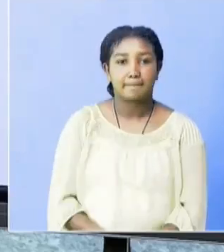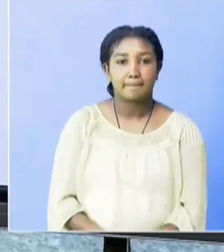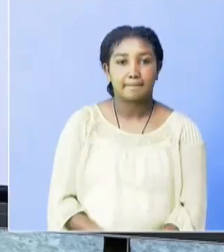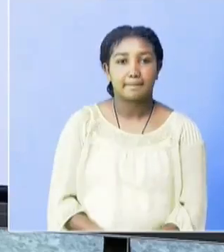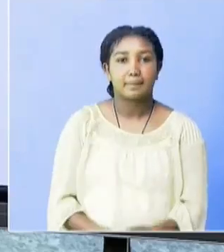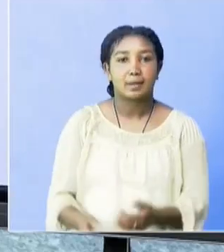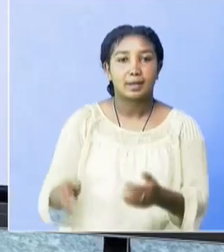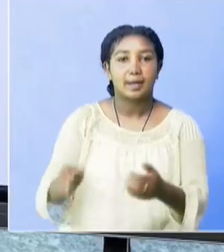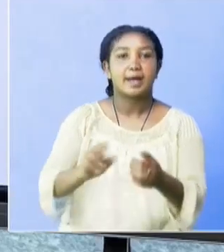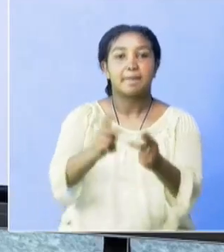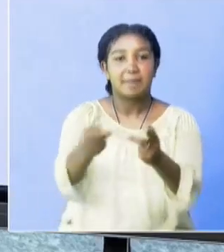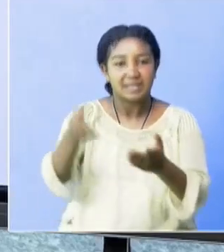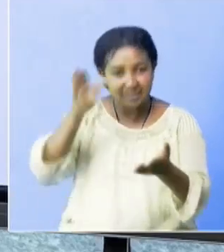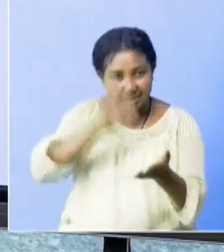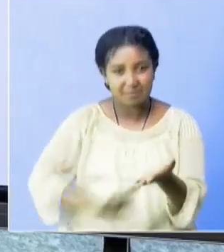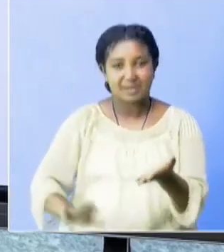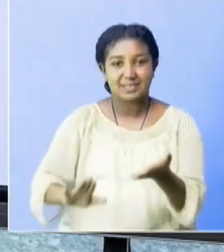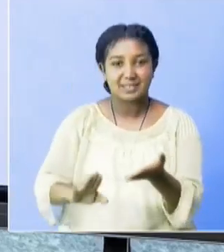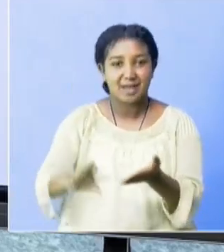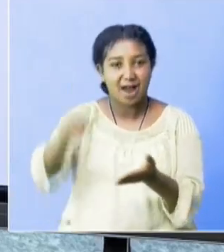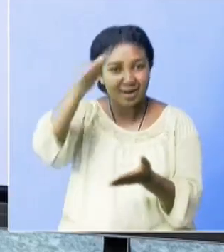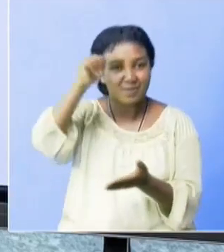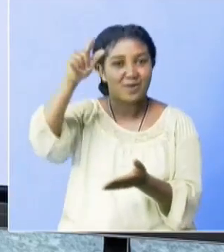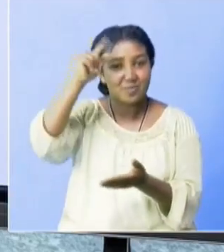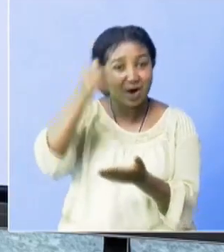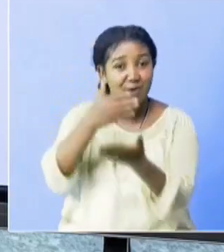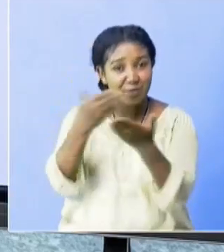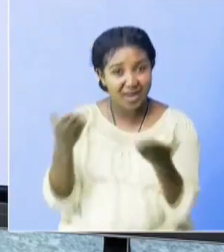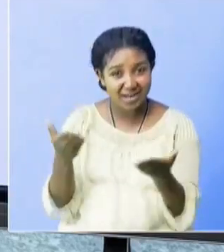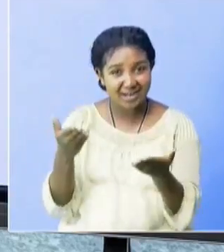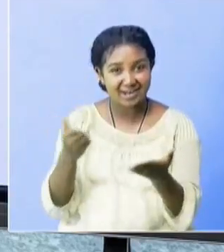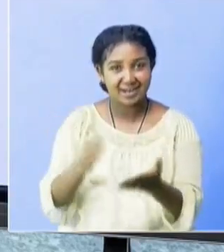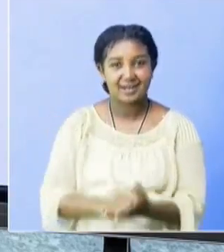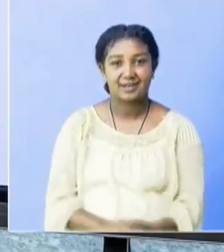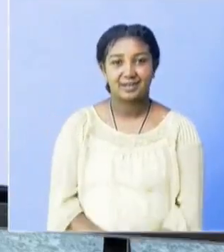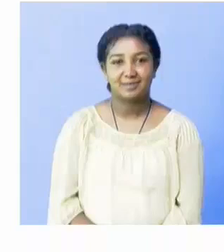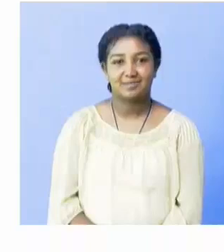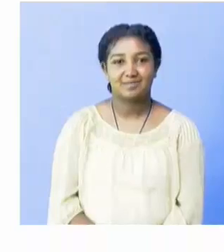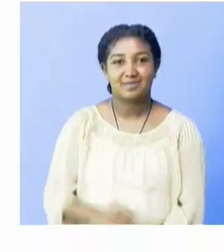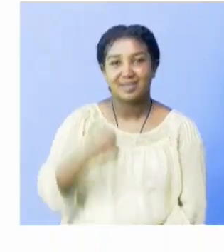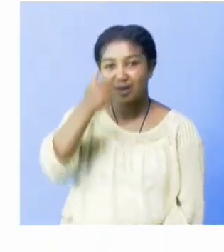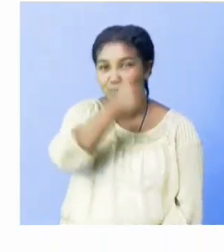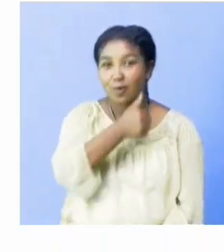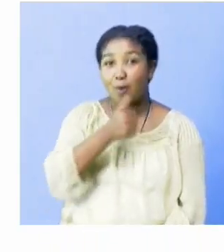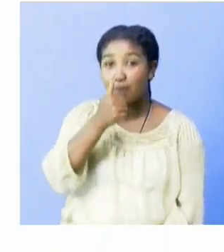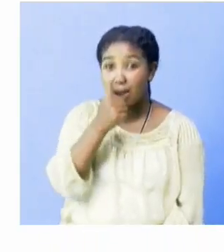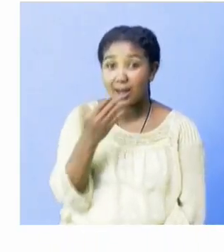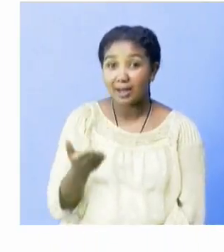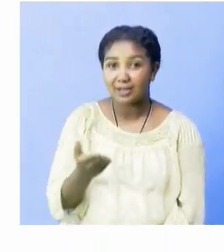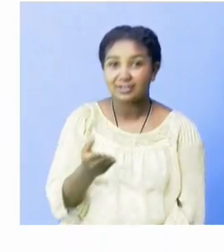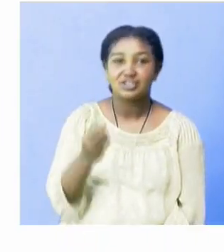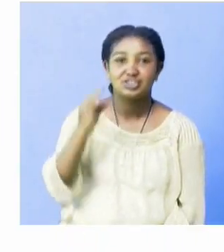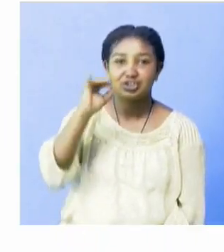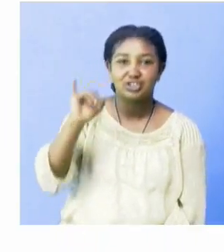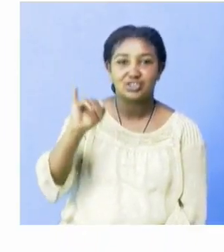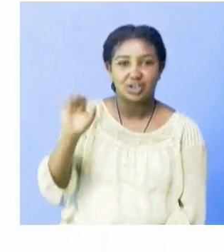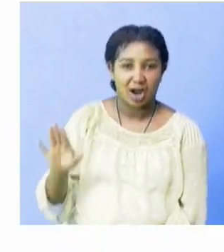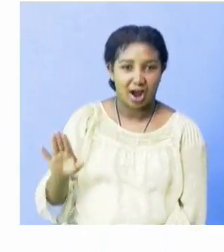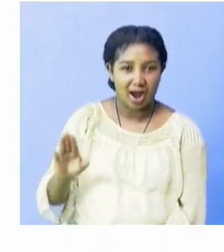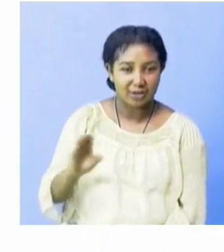1934. Place of birth of Aklilu Lemma is Ethiopia, Jijjiga.